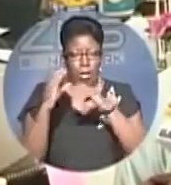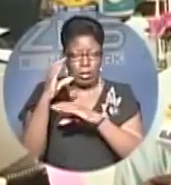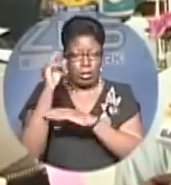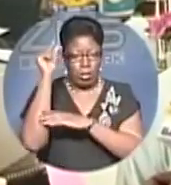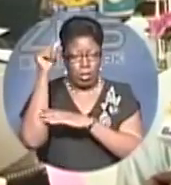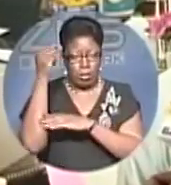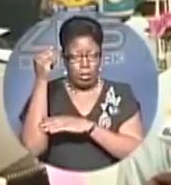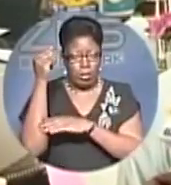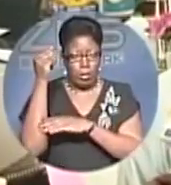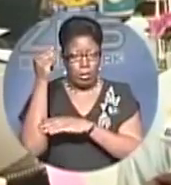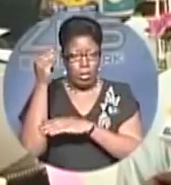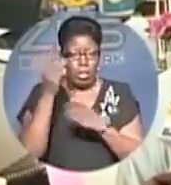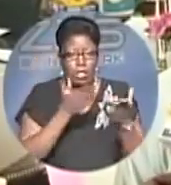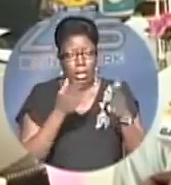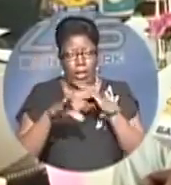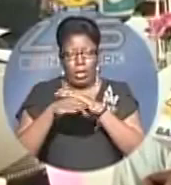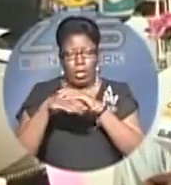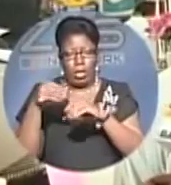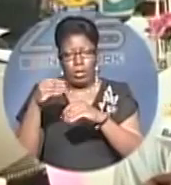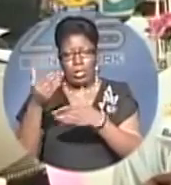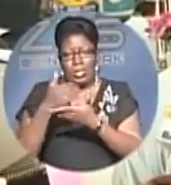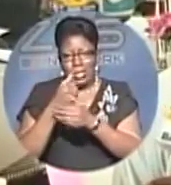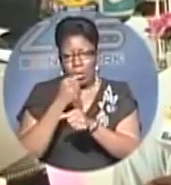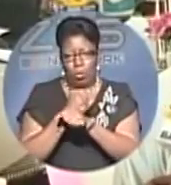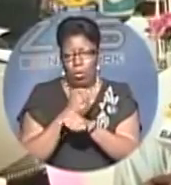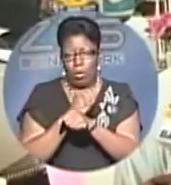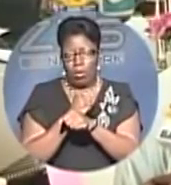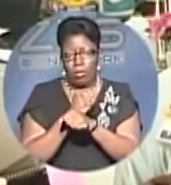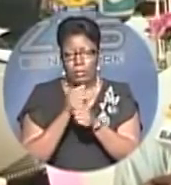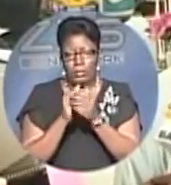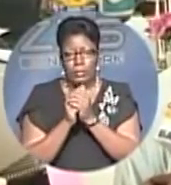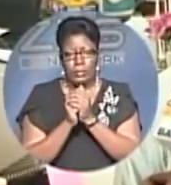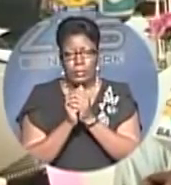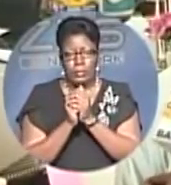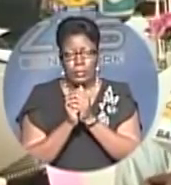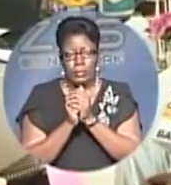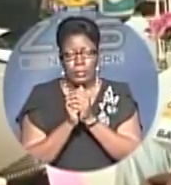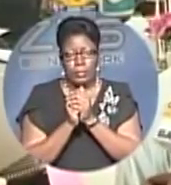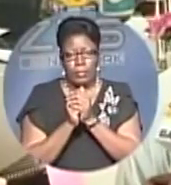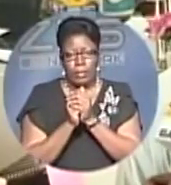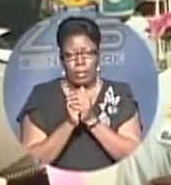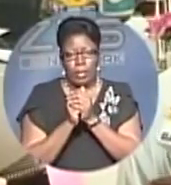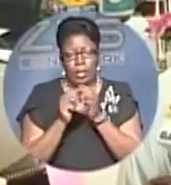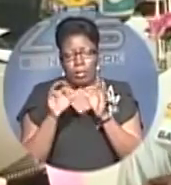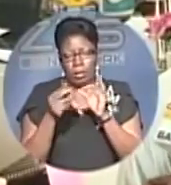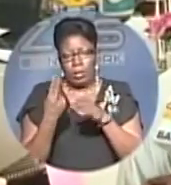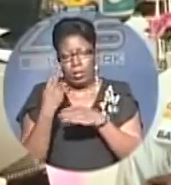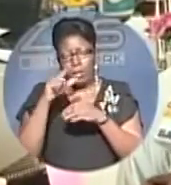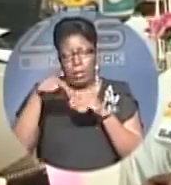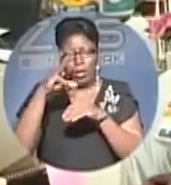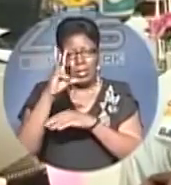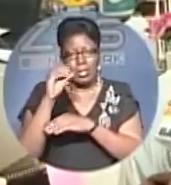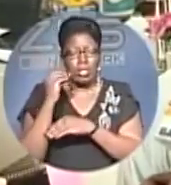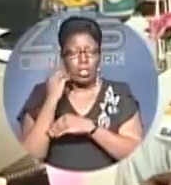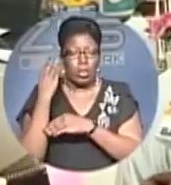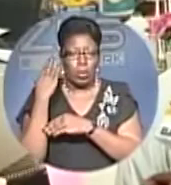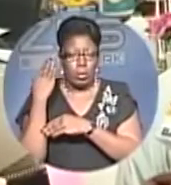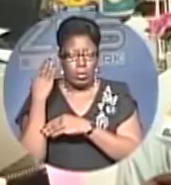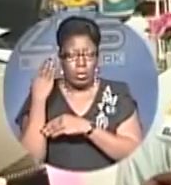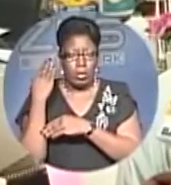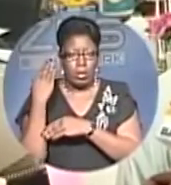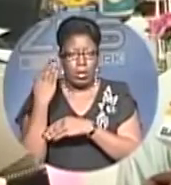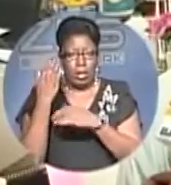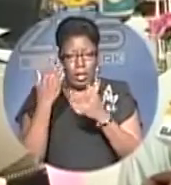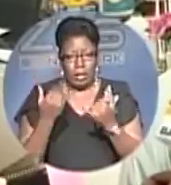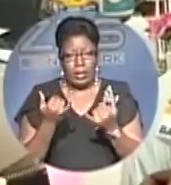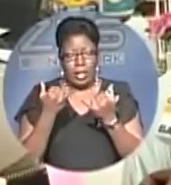contracted local contractors to carry out some work, and so we have rebuilt or repaired at least 60 homes, and we are undertaking